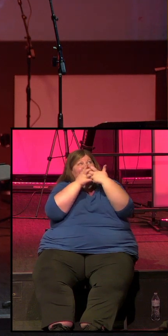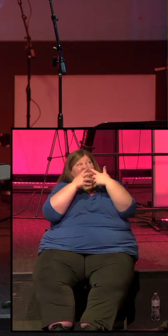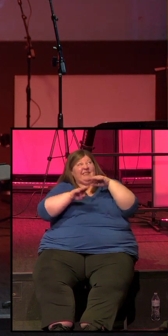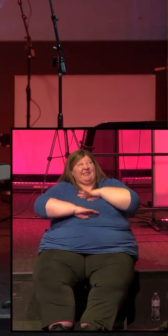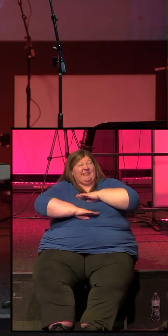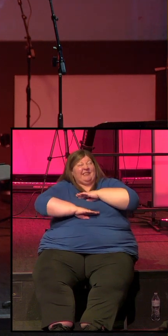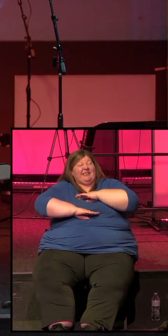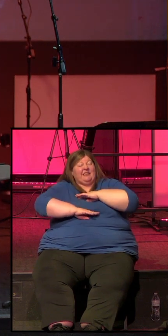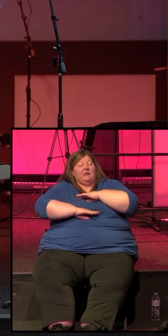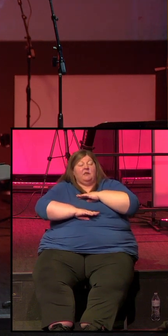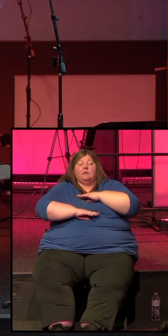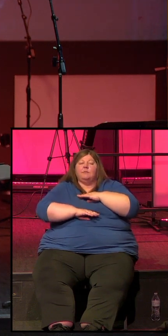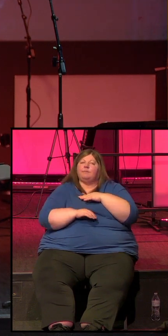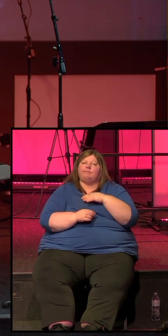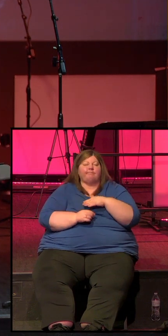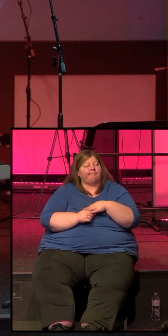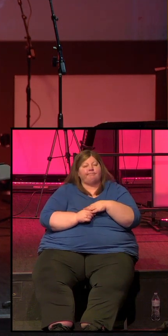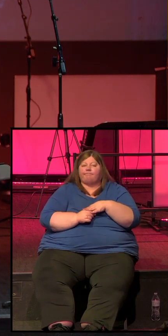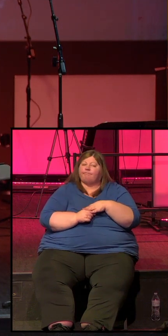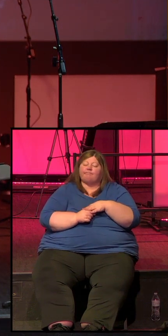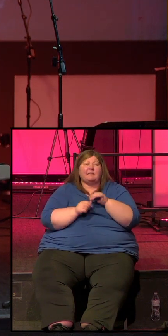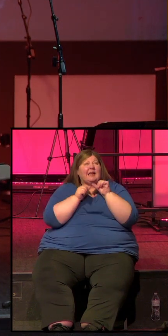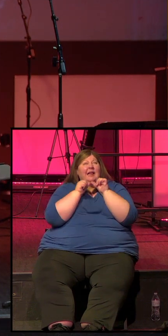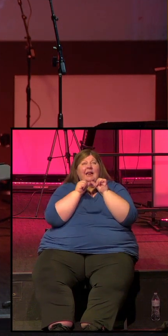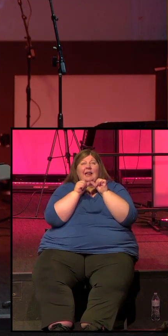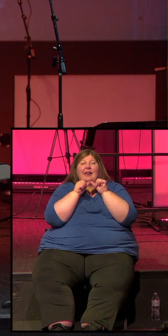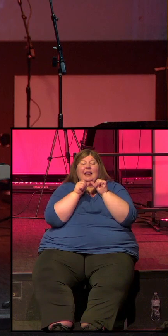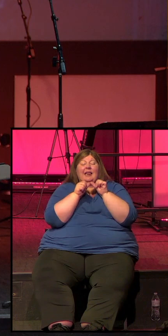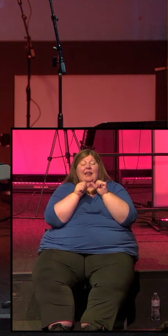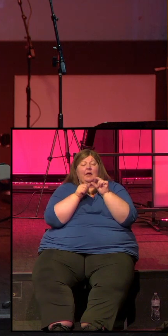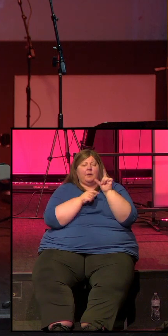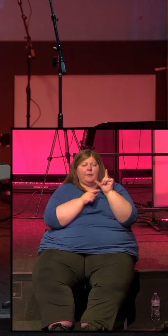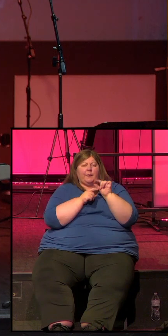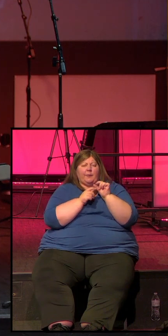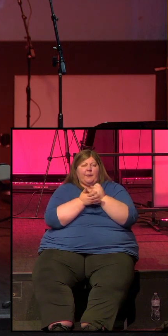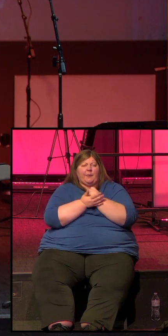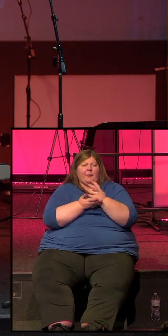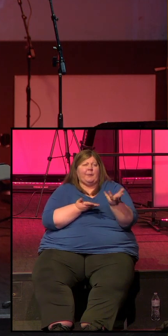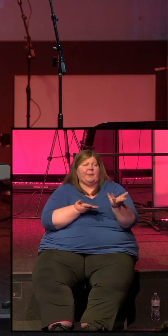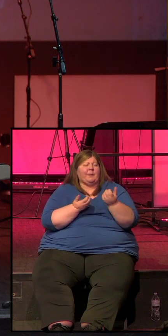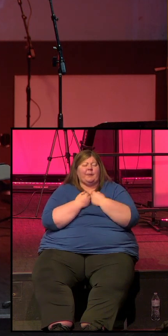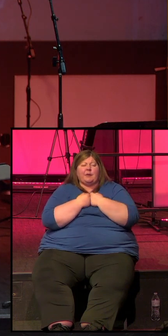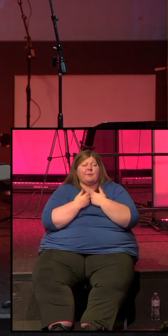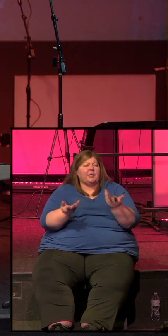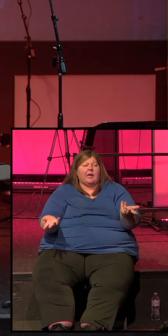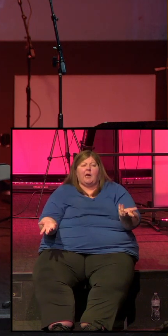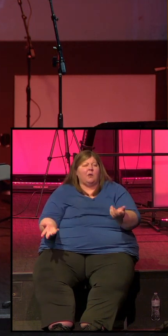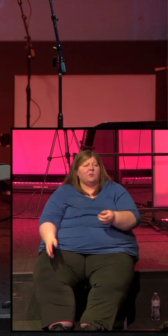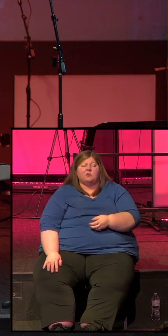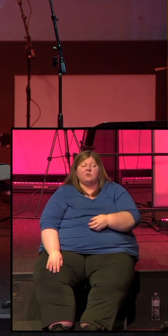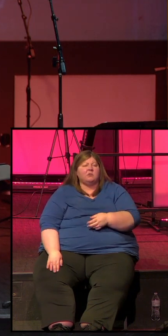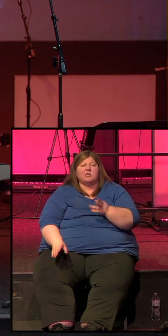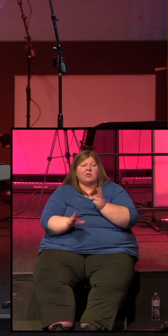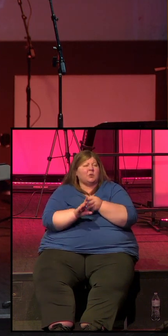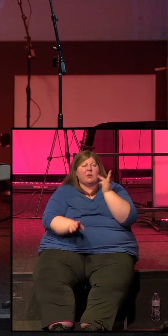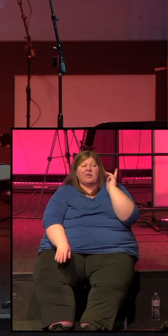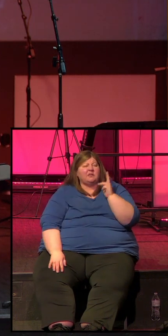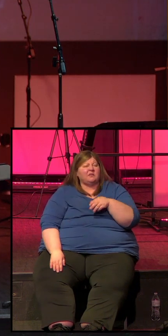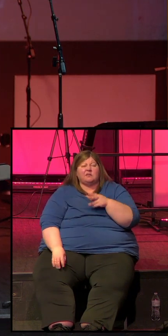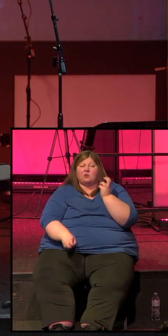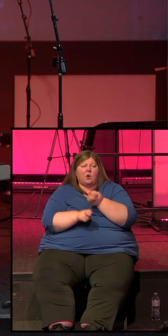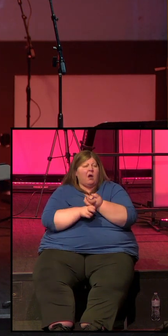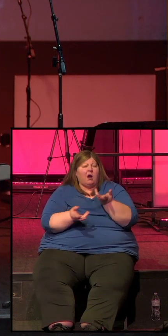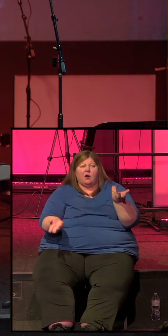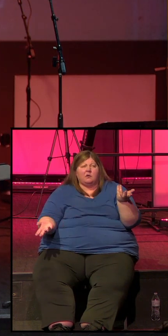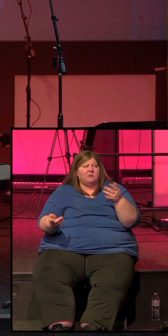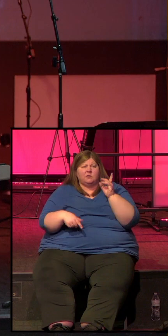achieves salvation for you, your endurance is nothing. You're going to burn out. You're going to quit. You're going to give up. You're